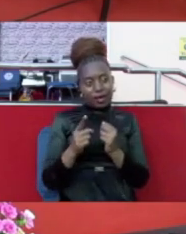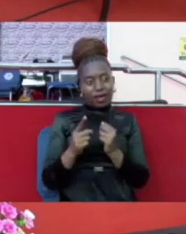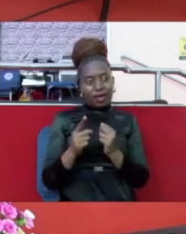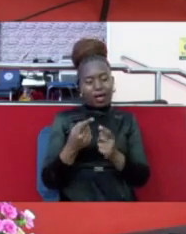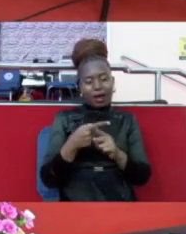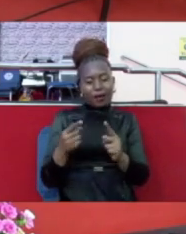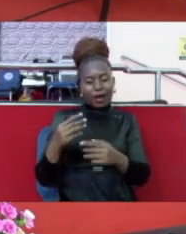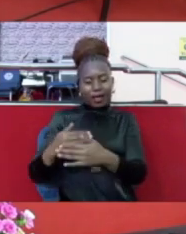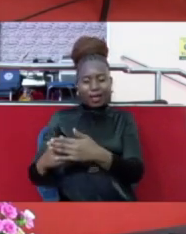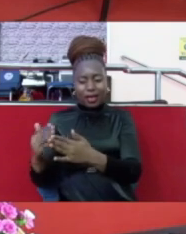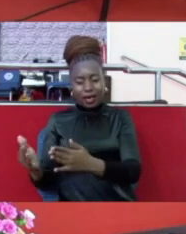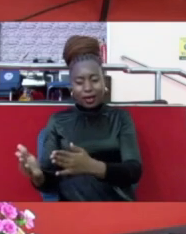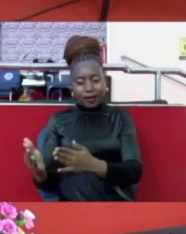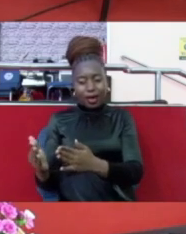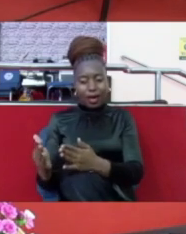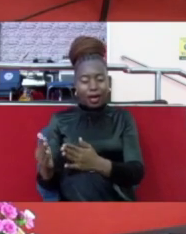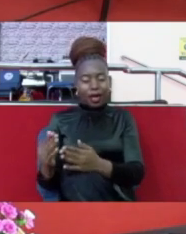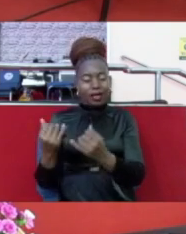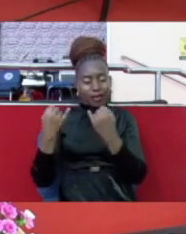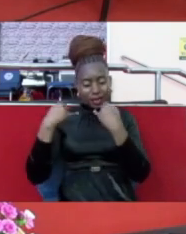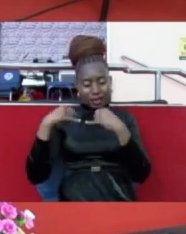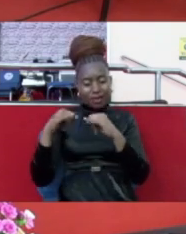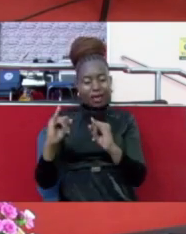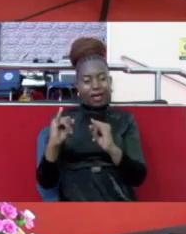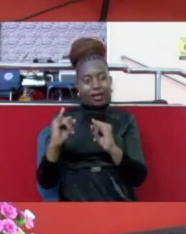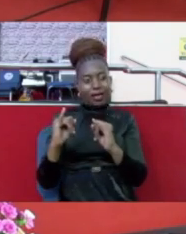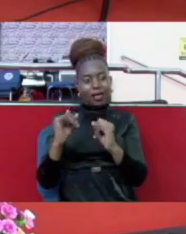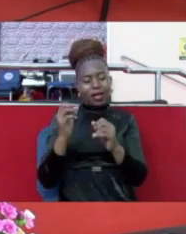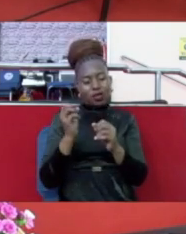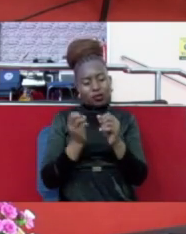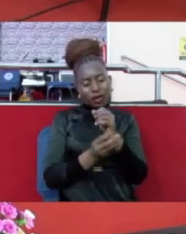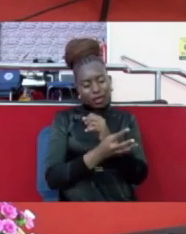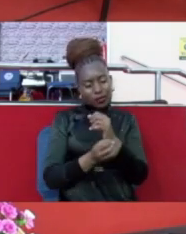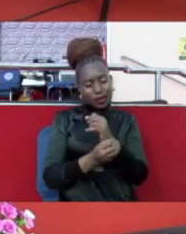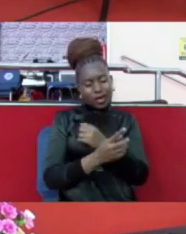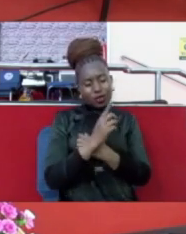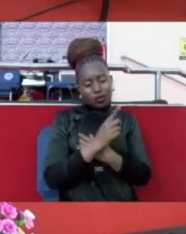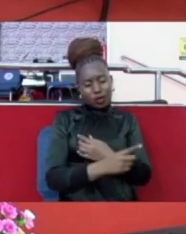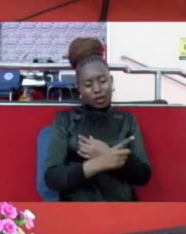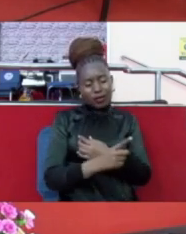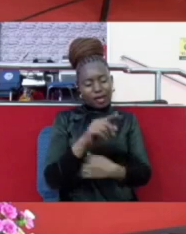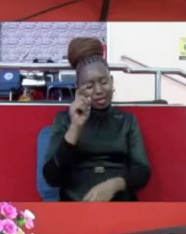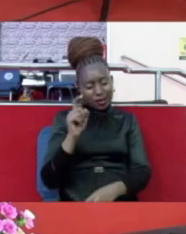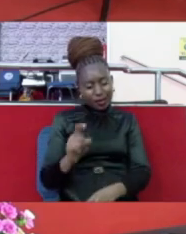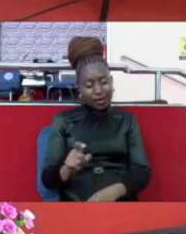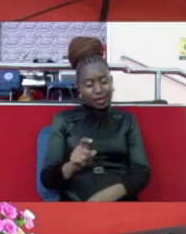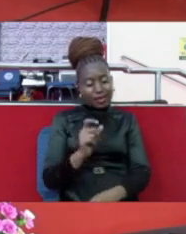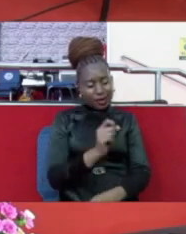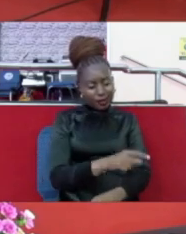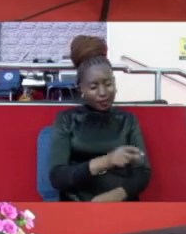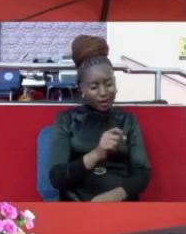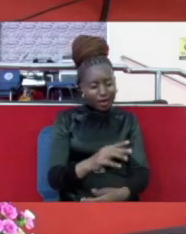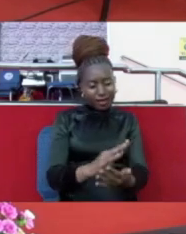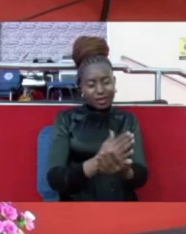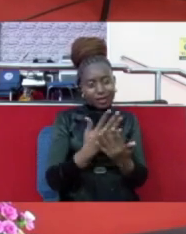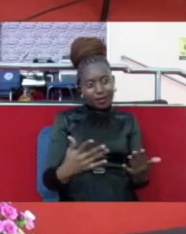tried. Lakini majirani wake wakajaribu. To explain to him that he had to put something in the ground.